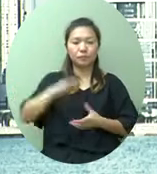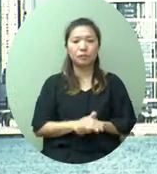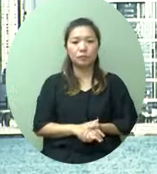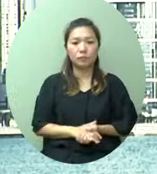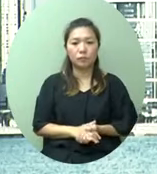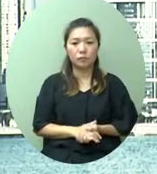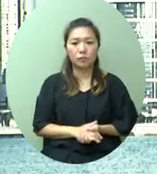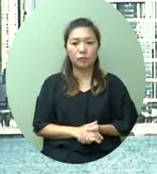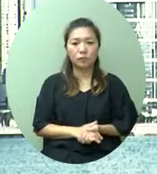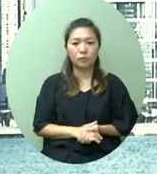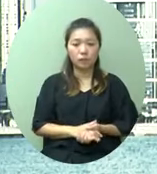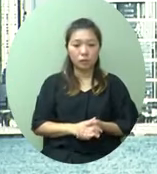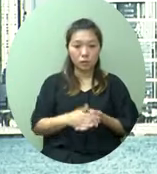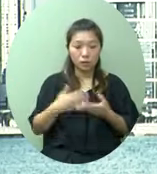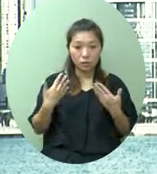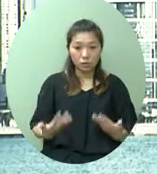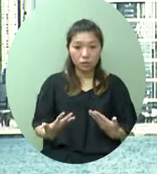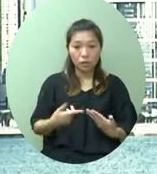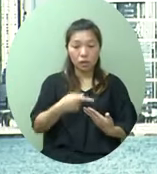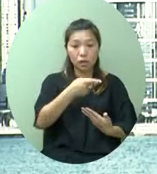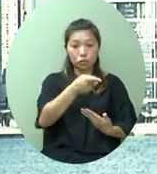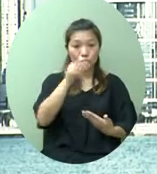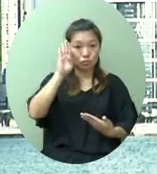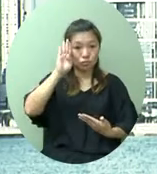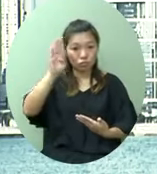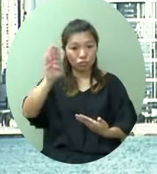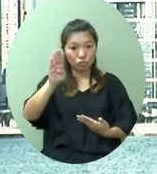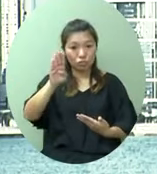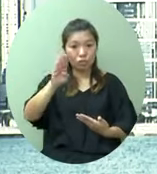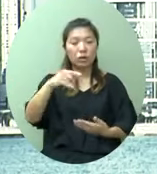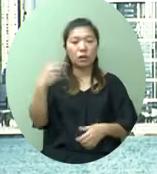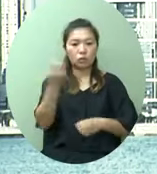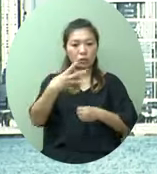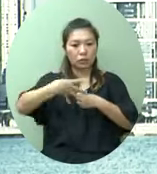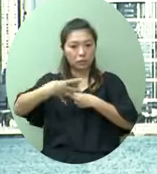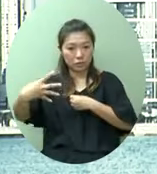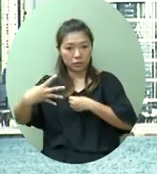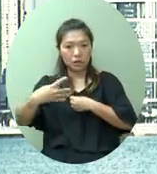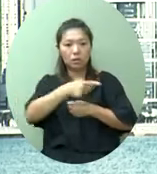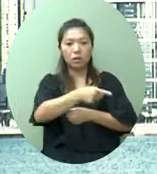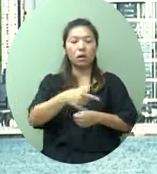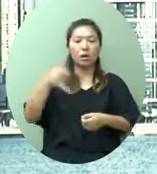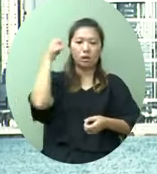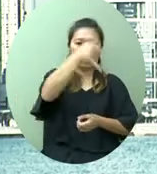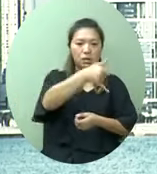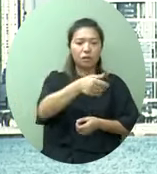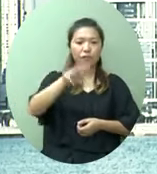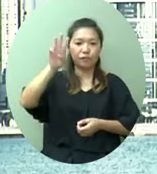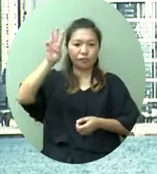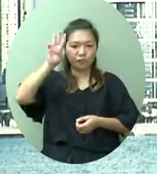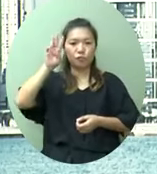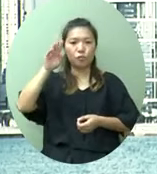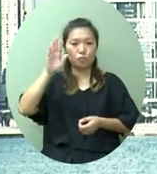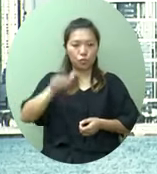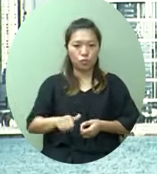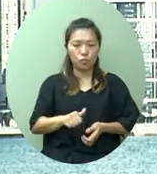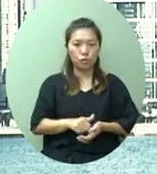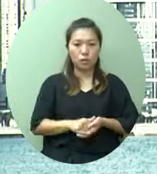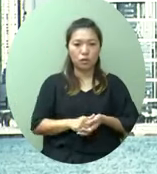be invited to take their oath, with the Secretary of Home Affairs being the oath administrator. So